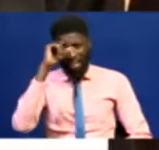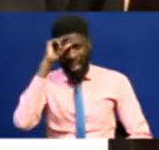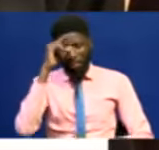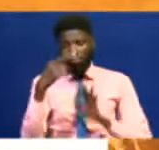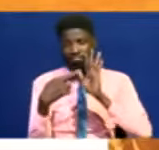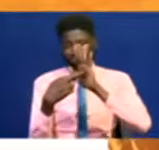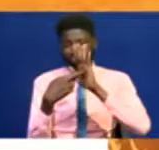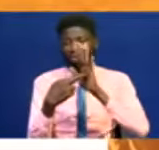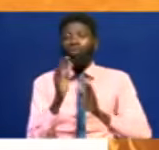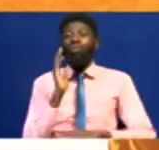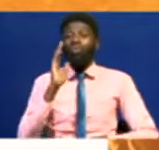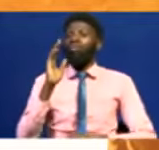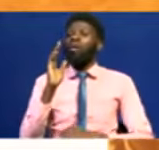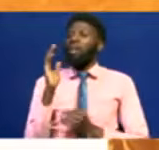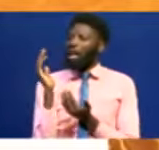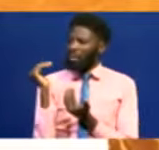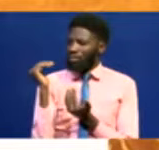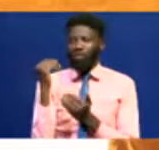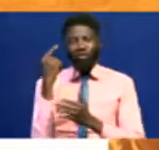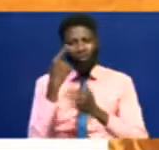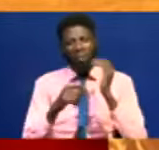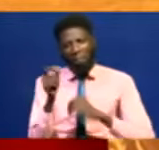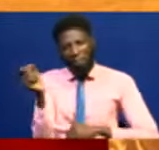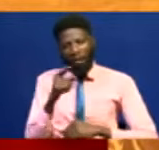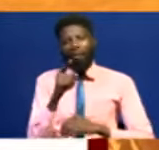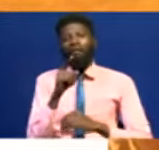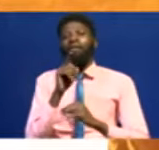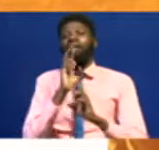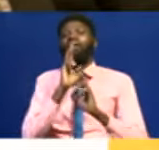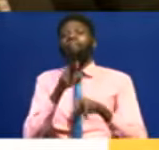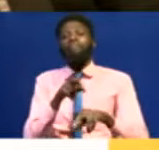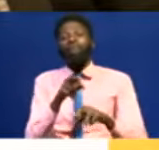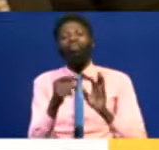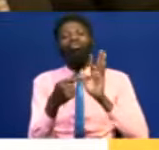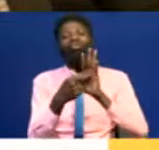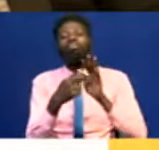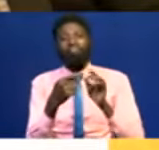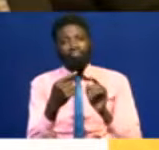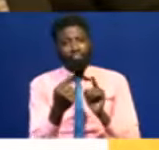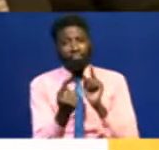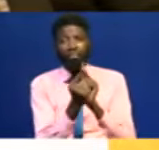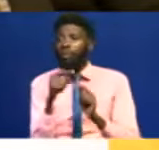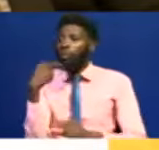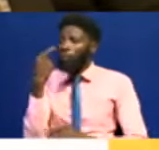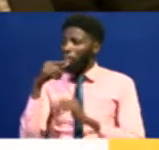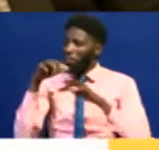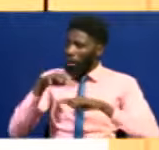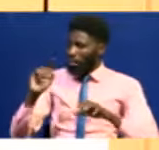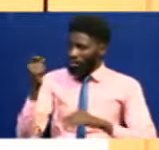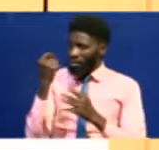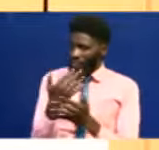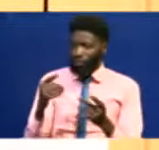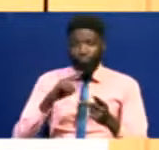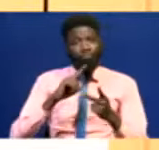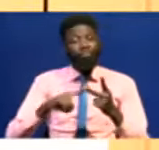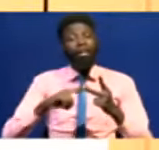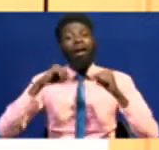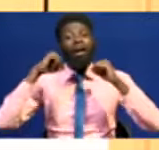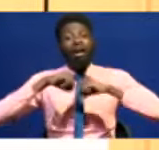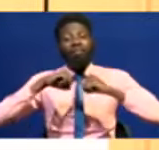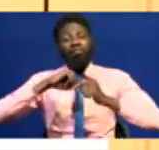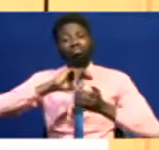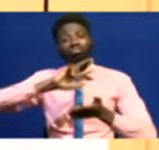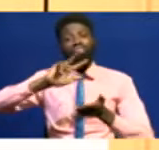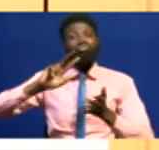expected to submit monthly reports showing who they have met to market Kenyan products and what deals they have entered into. At the level